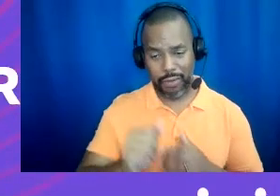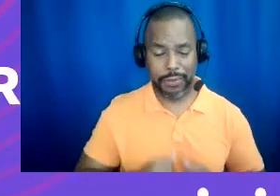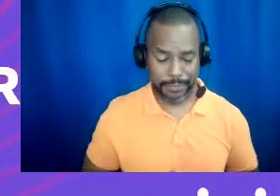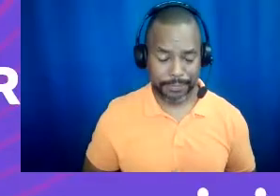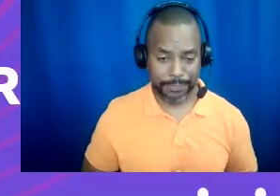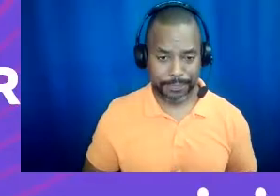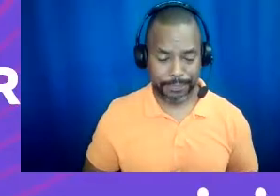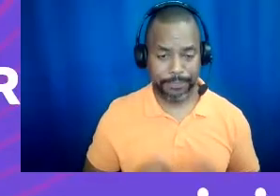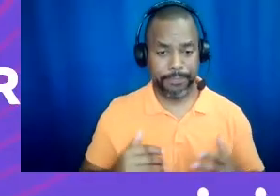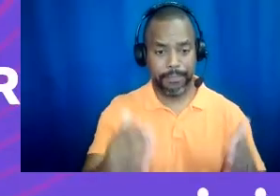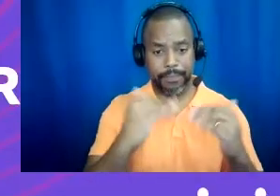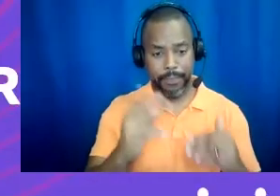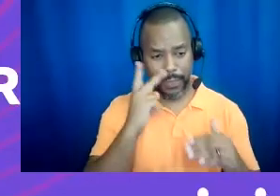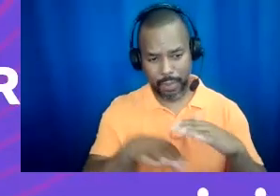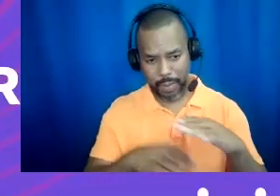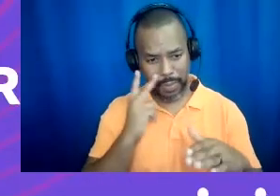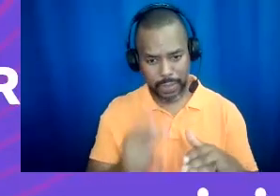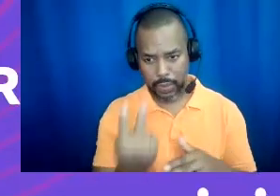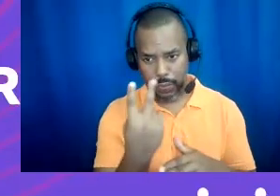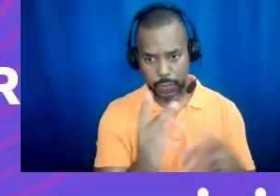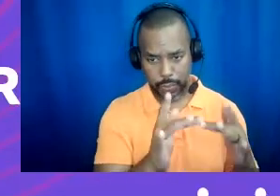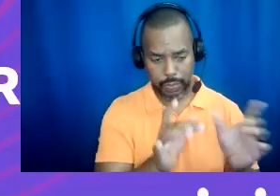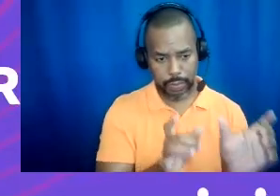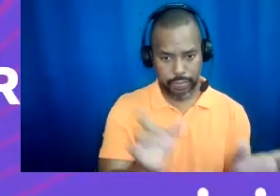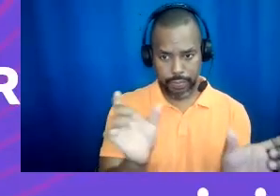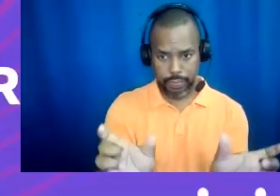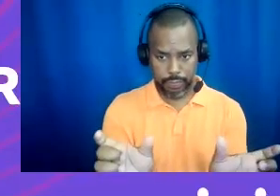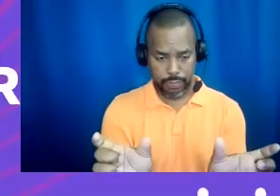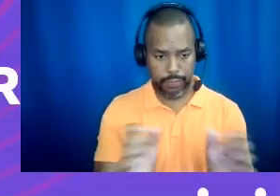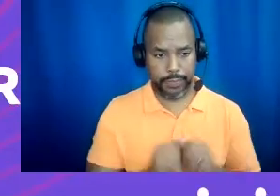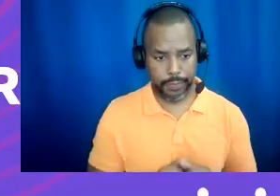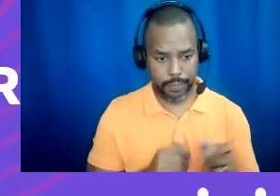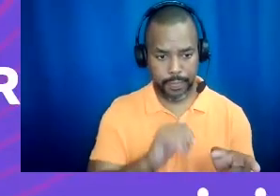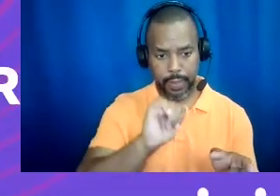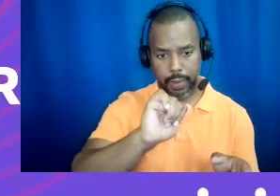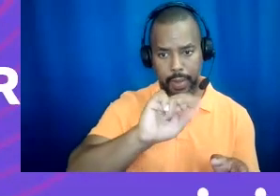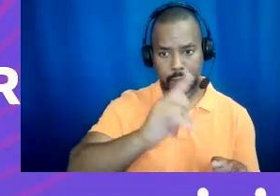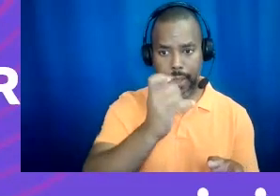Now, down at the bottom, you'll see the 2 websites that pertain to this plan. So you have the